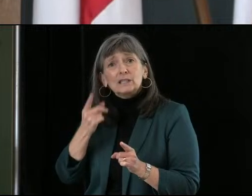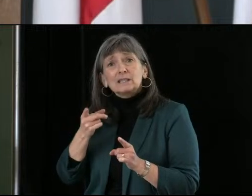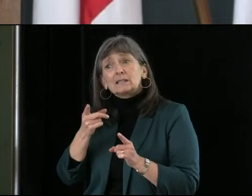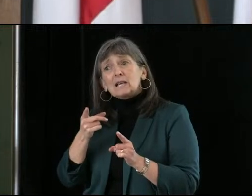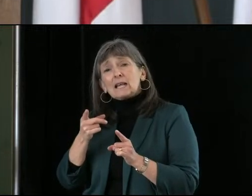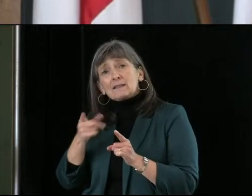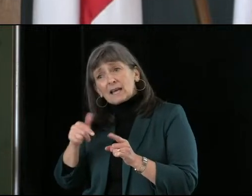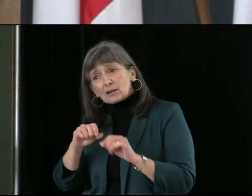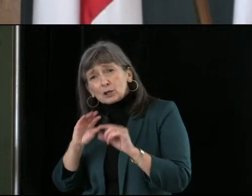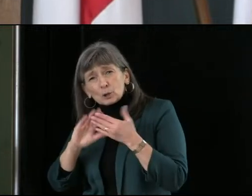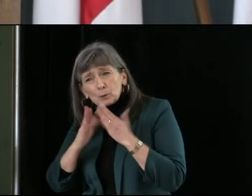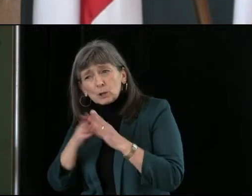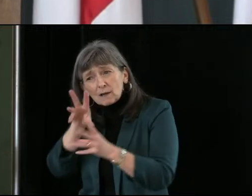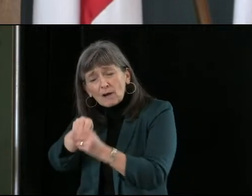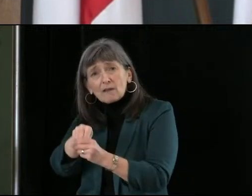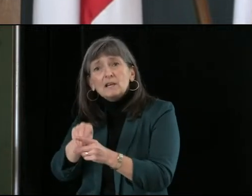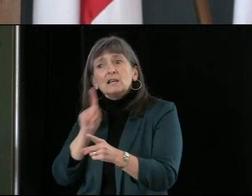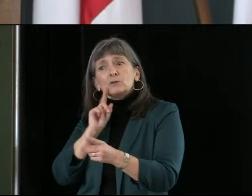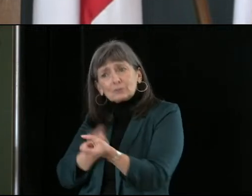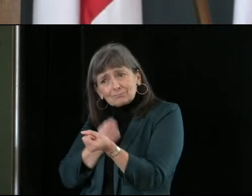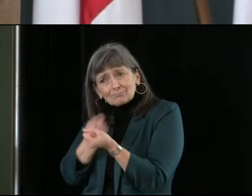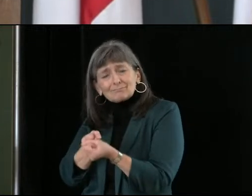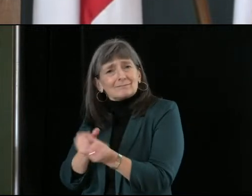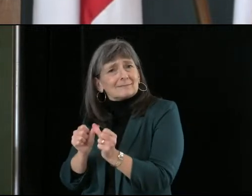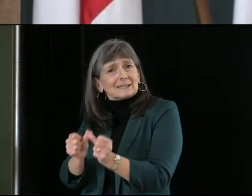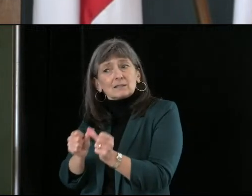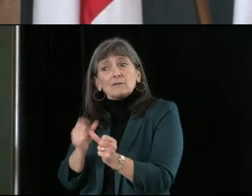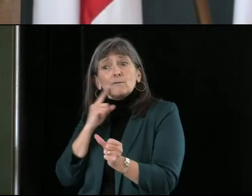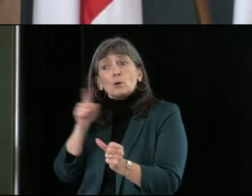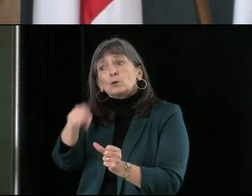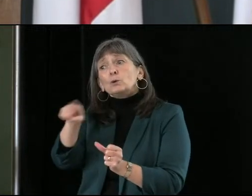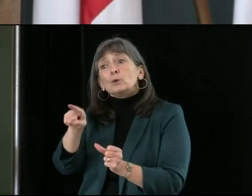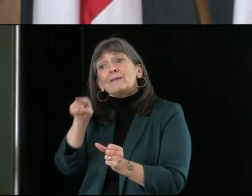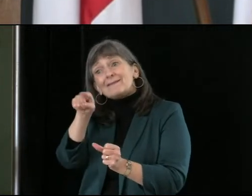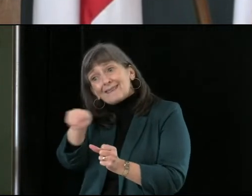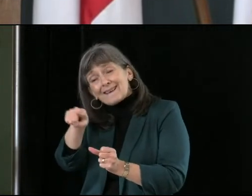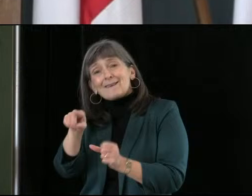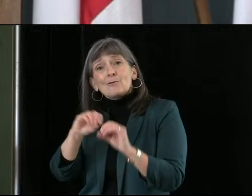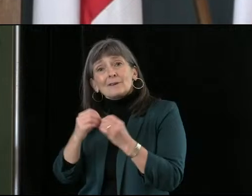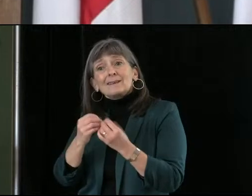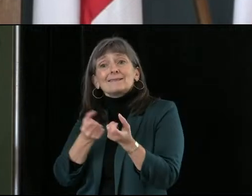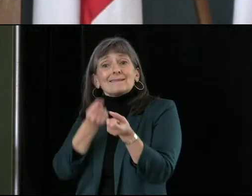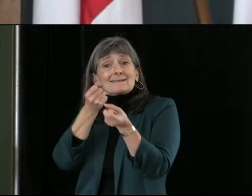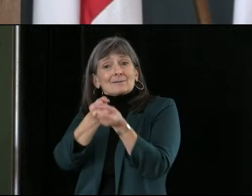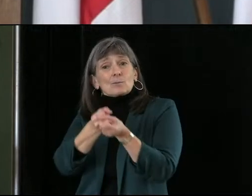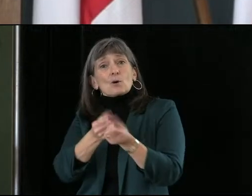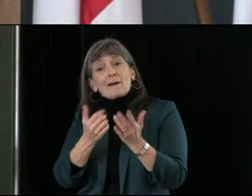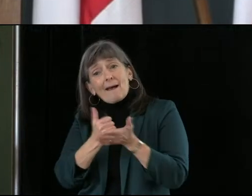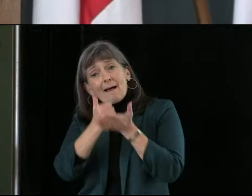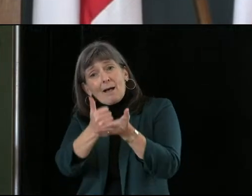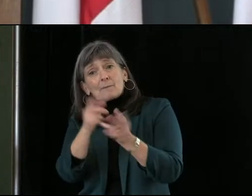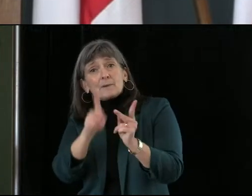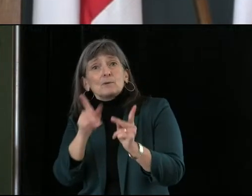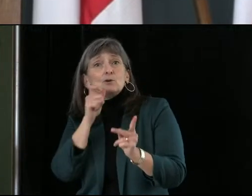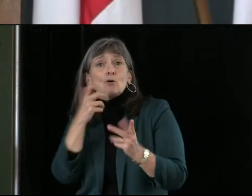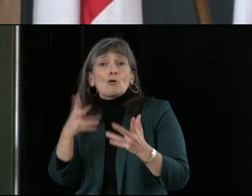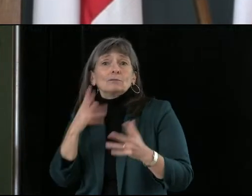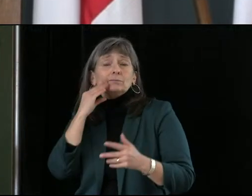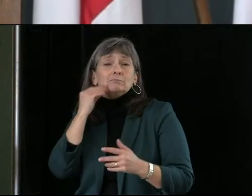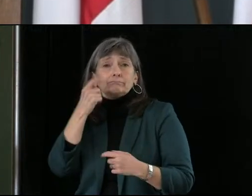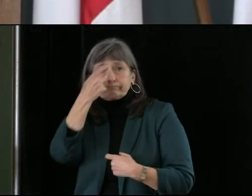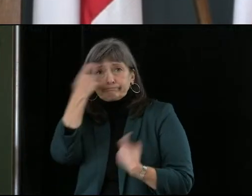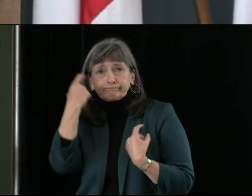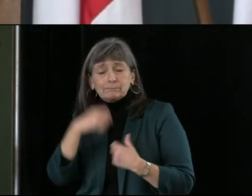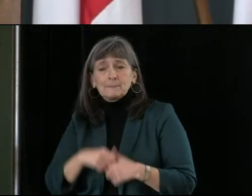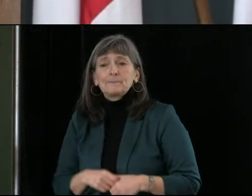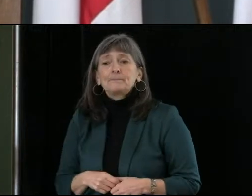ensure supports are in place for people who have been impacted by gender-based violence. Newfoundland and